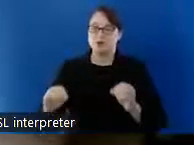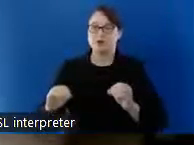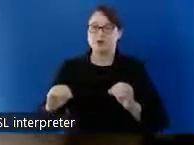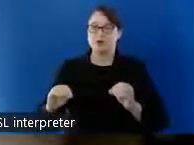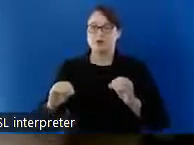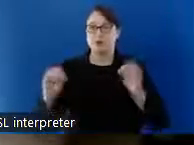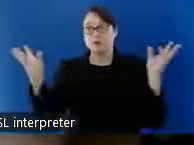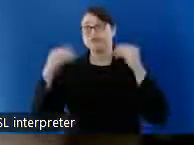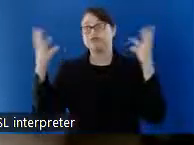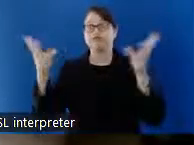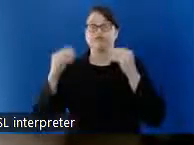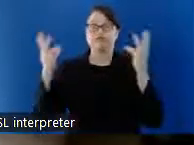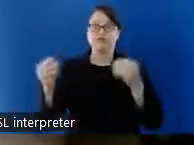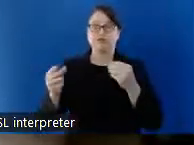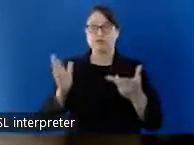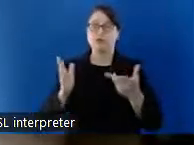stigma.